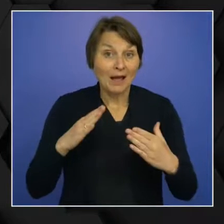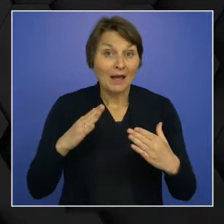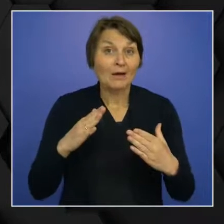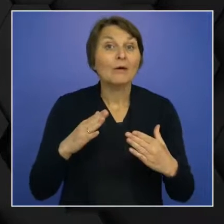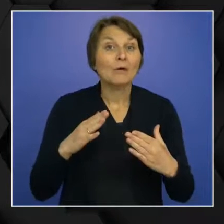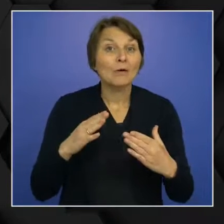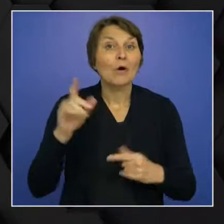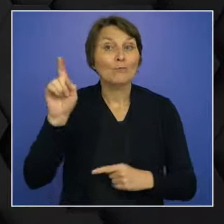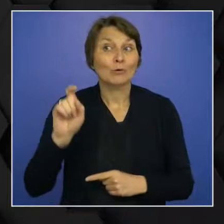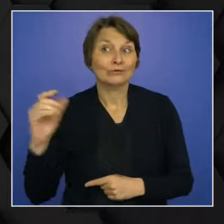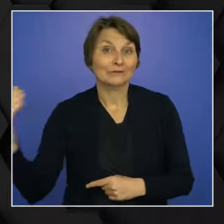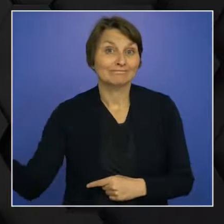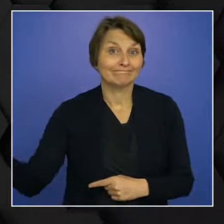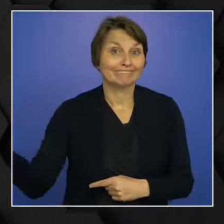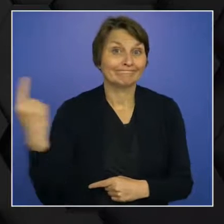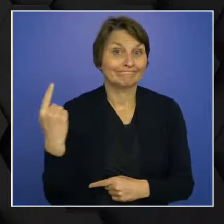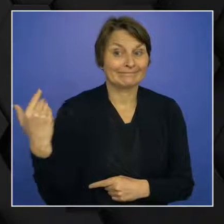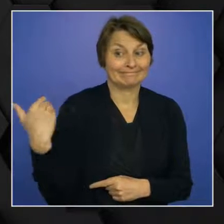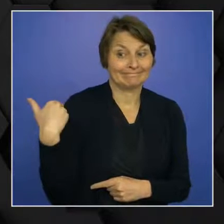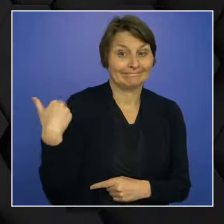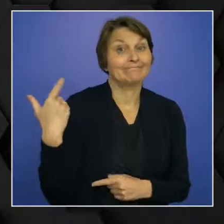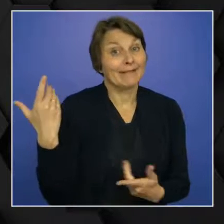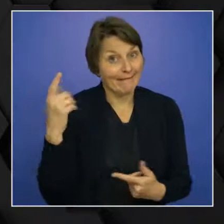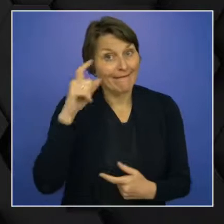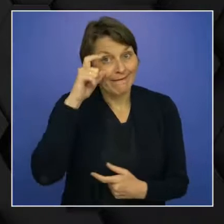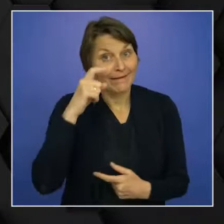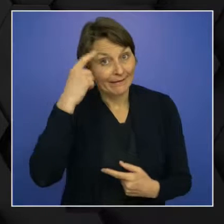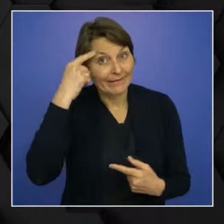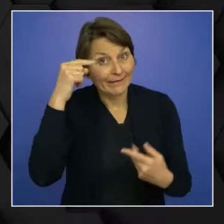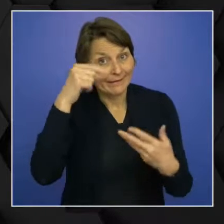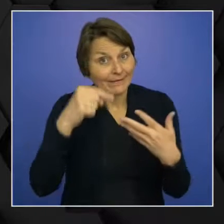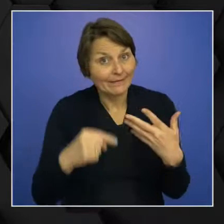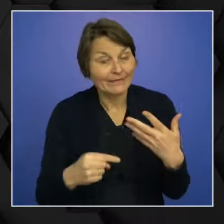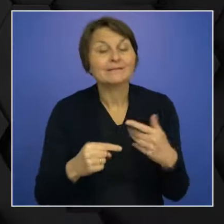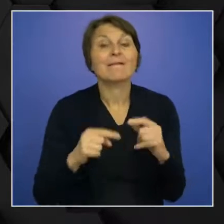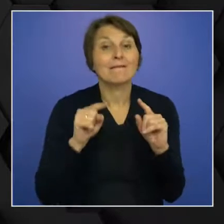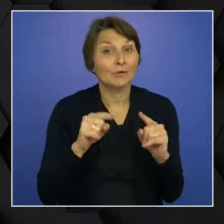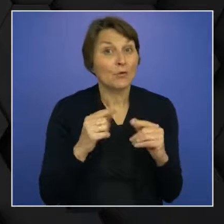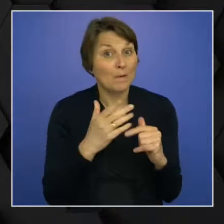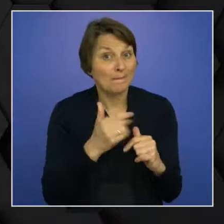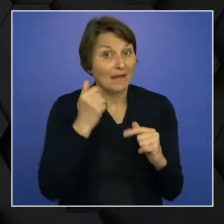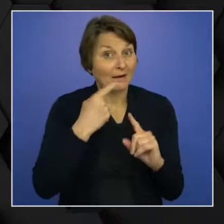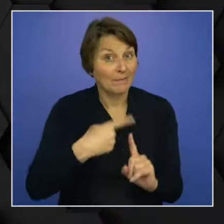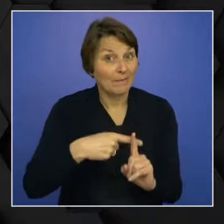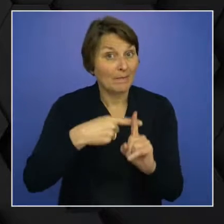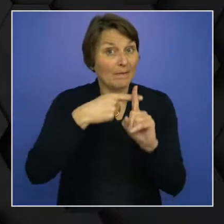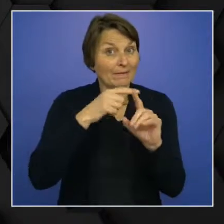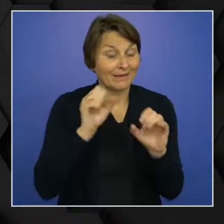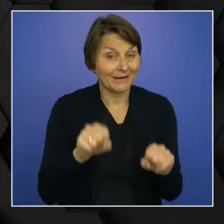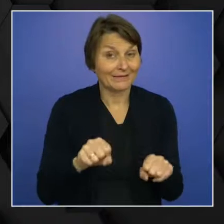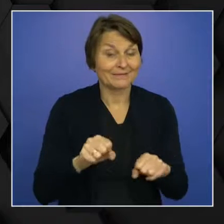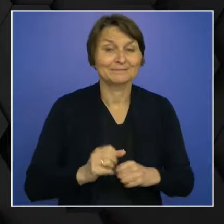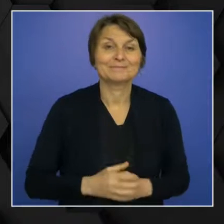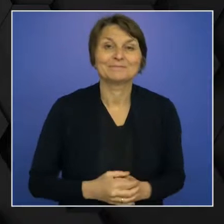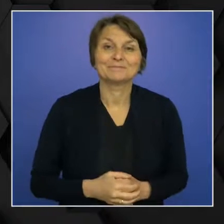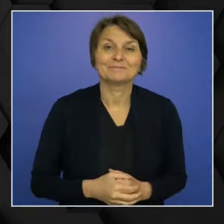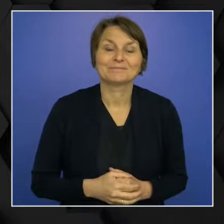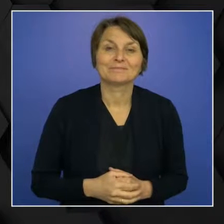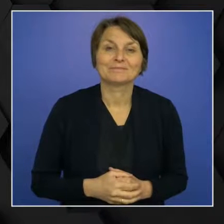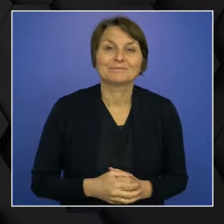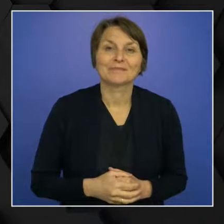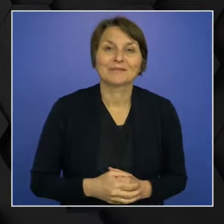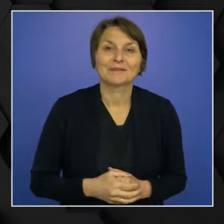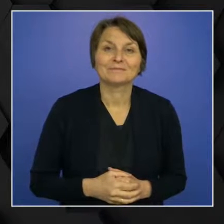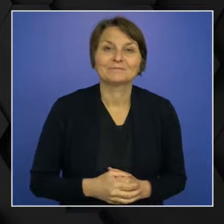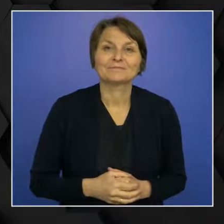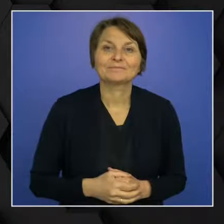said to me, like, hey, Henk, did you think of that? Or you can make it better? Yeah, that is so much.